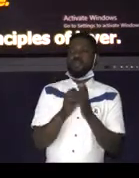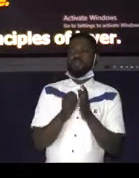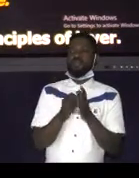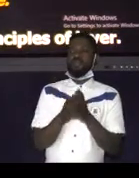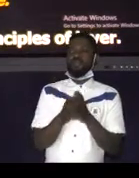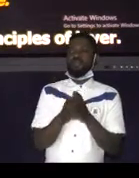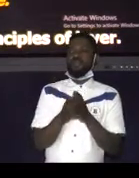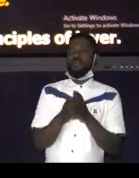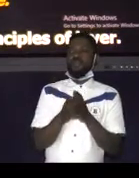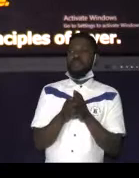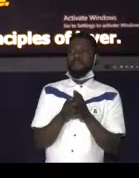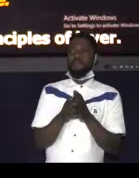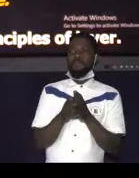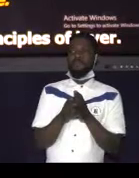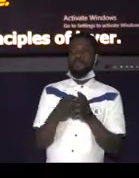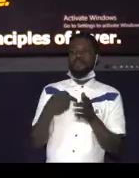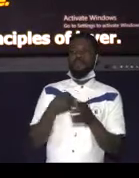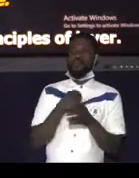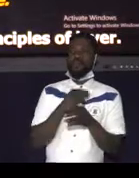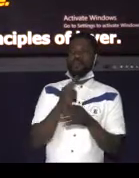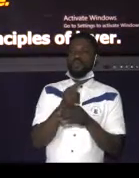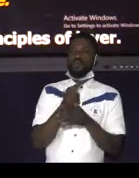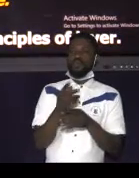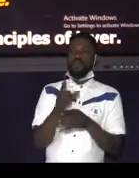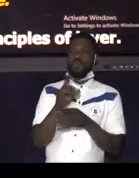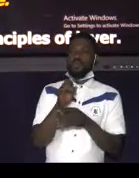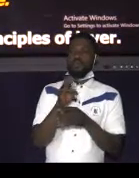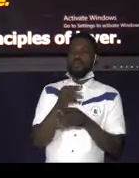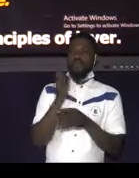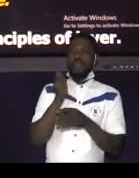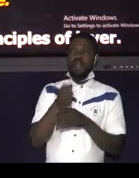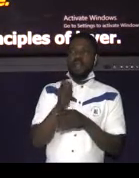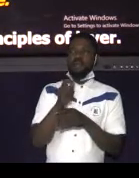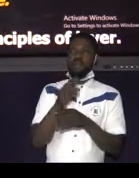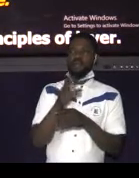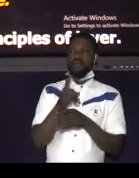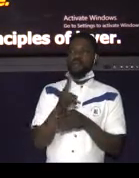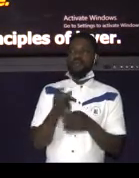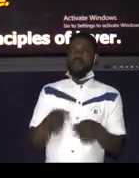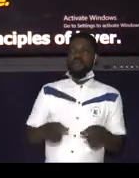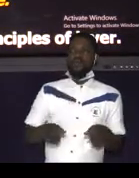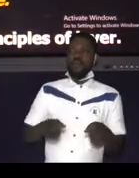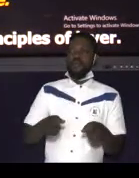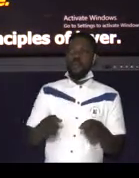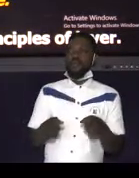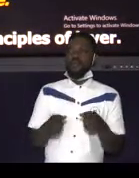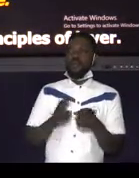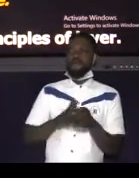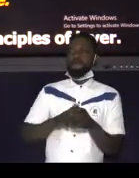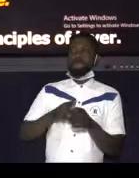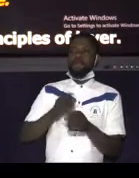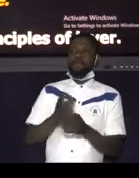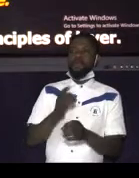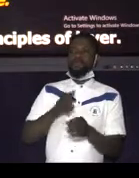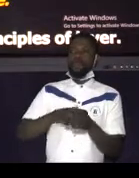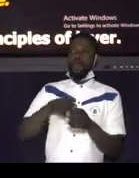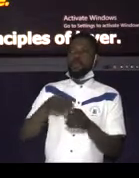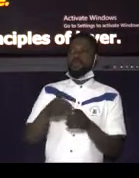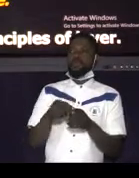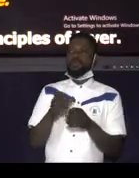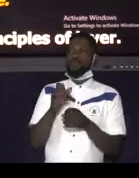examples where we apply lever, hammer claws, wheelbarrows, bottle